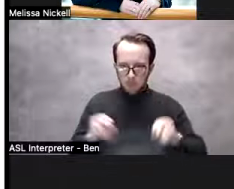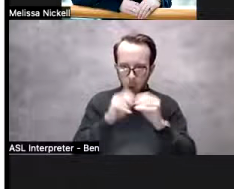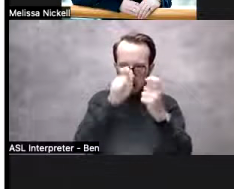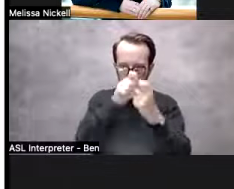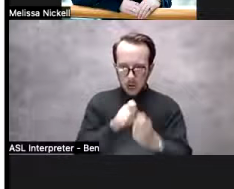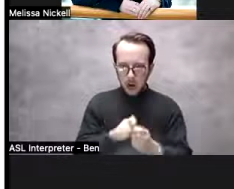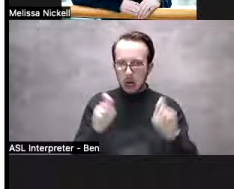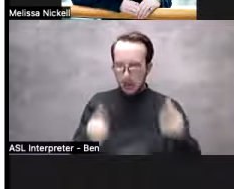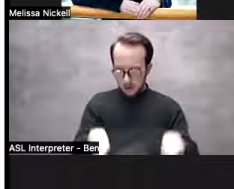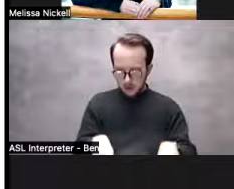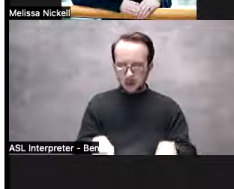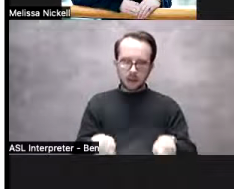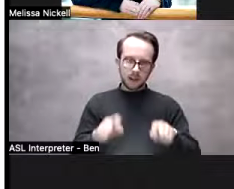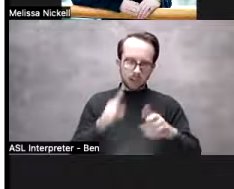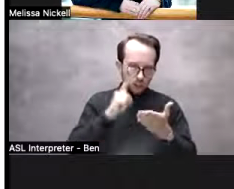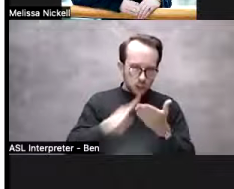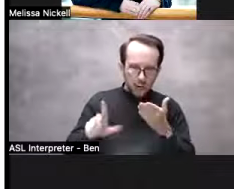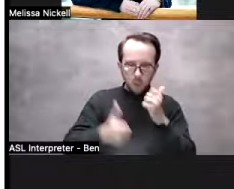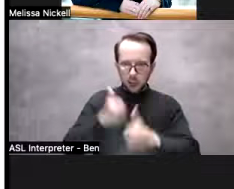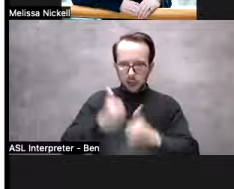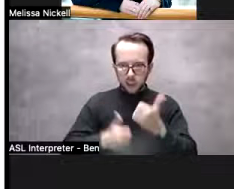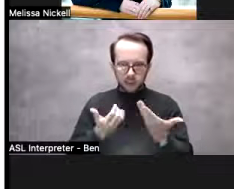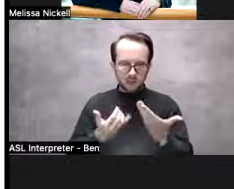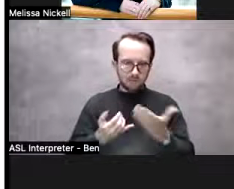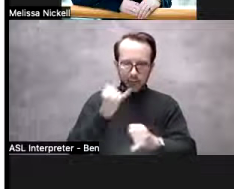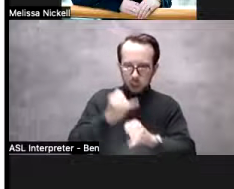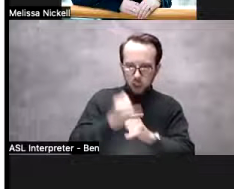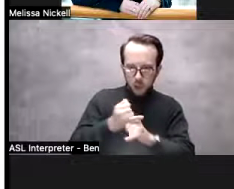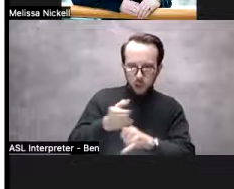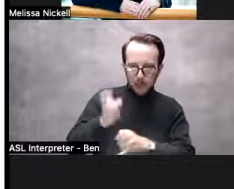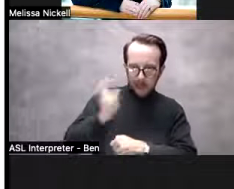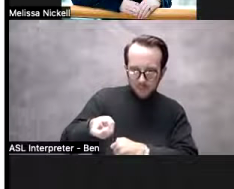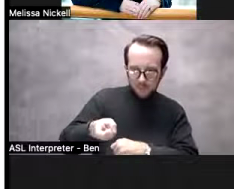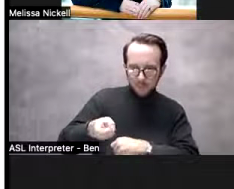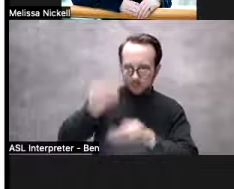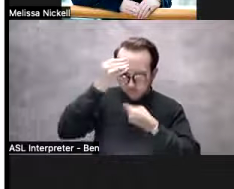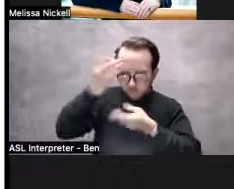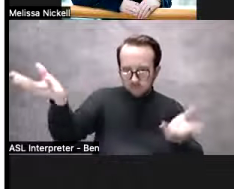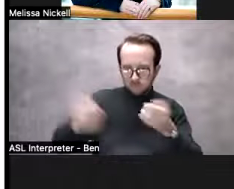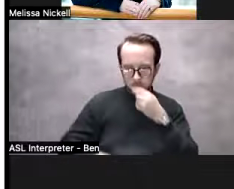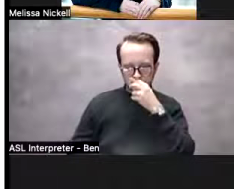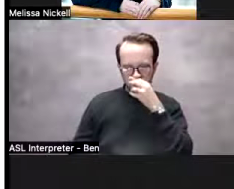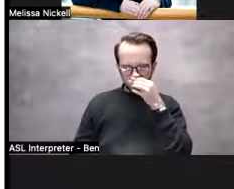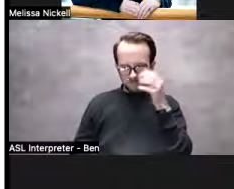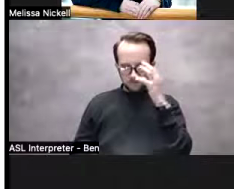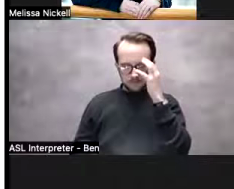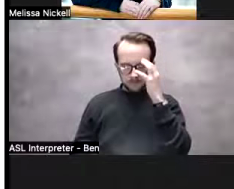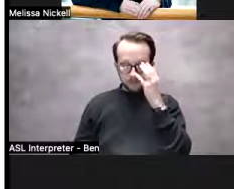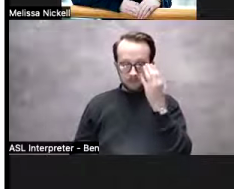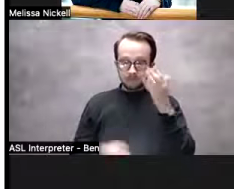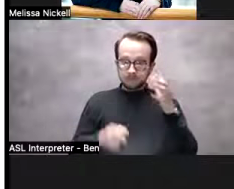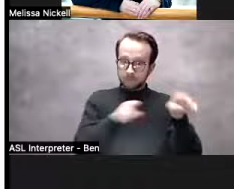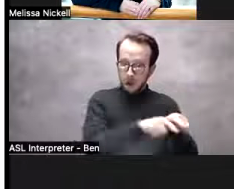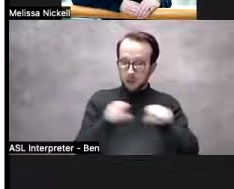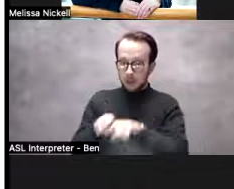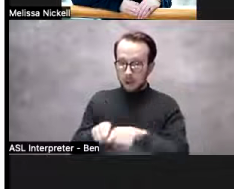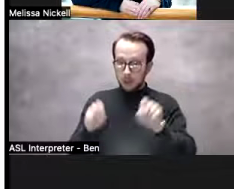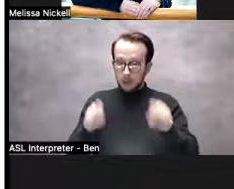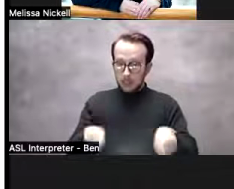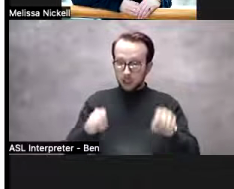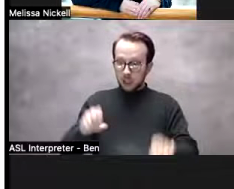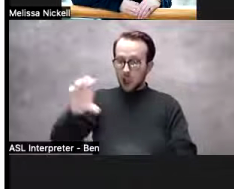which institute is issuing the notice, as well as potentially other